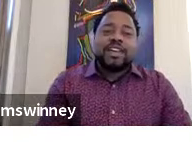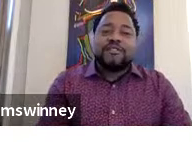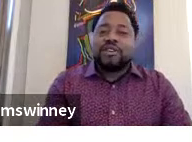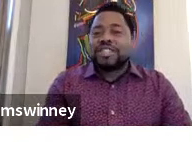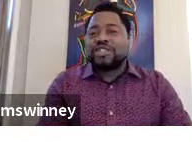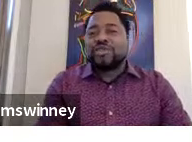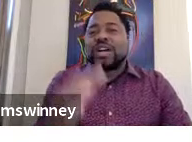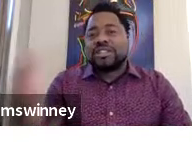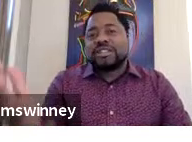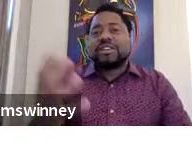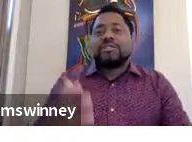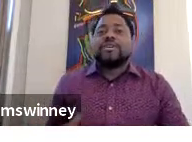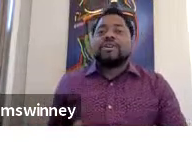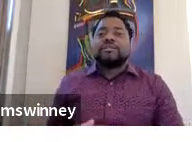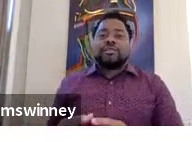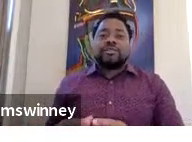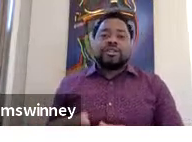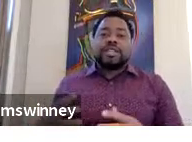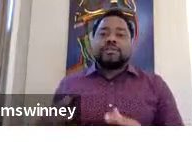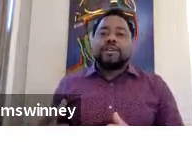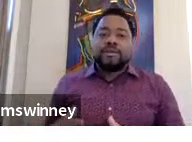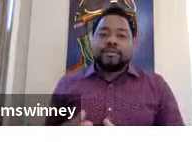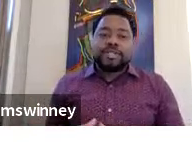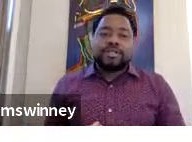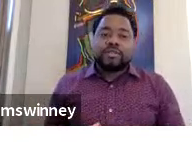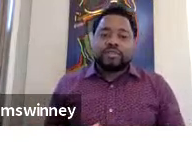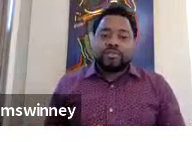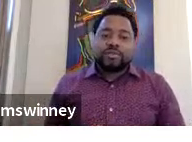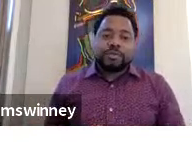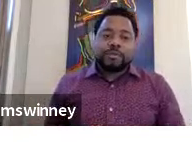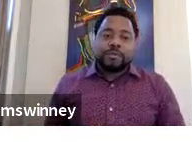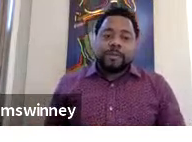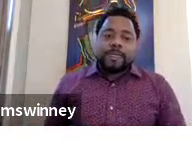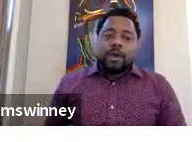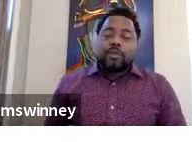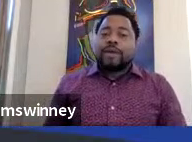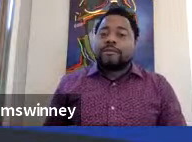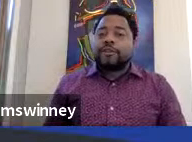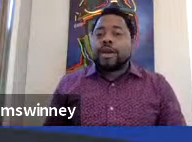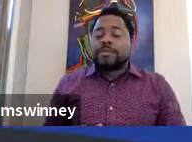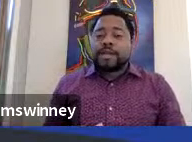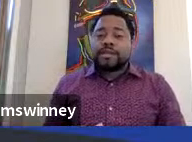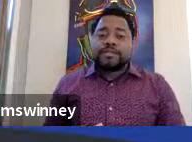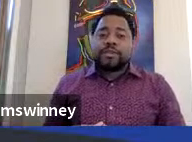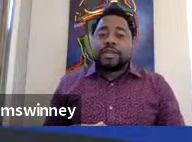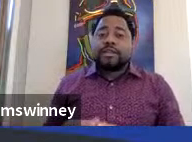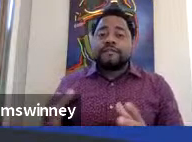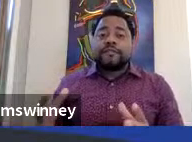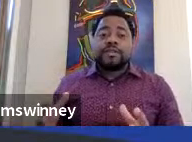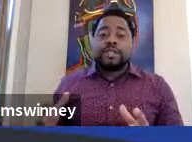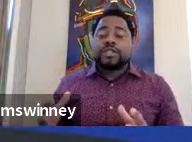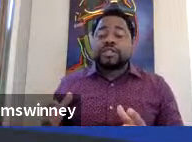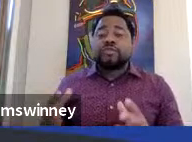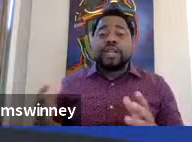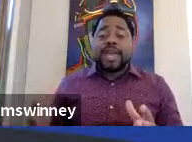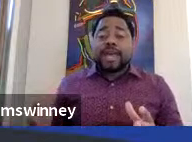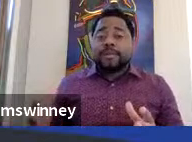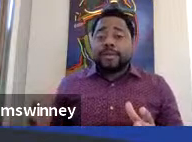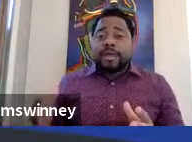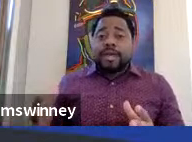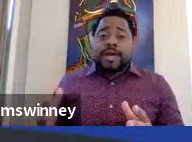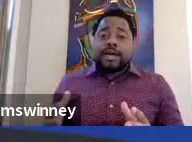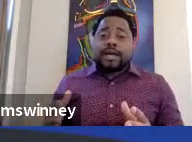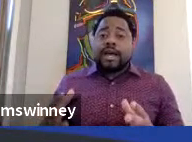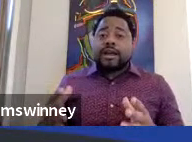So if you're a teacher watching, thank you for all of your deep commitments to young people. We have a few objectives for the day. The first is just to